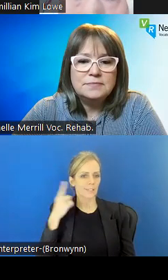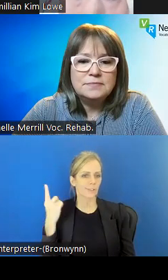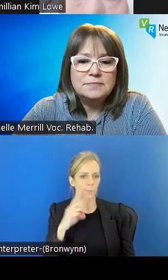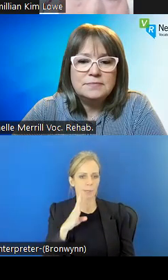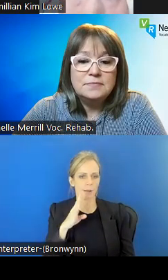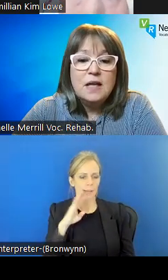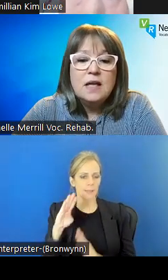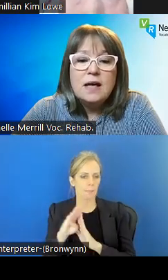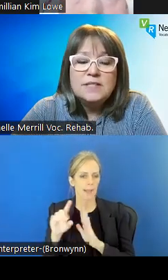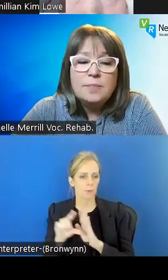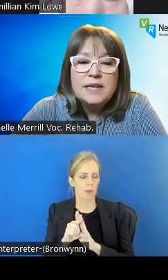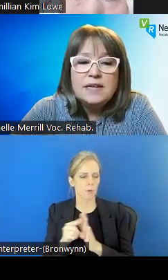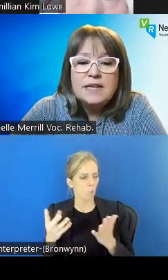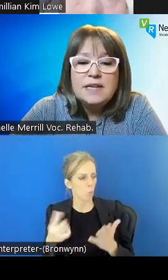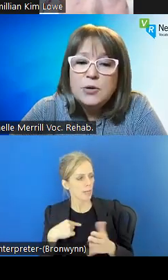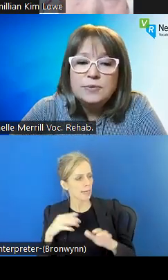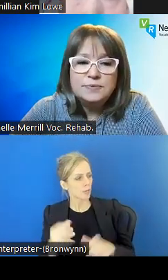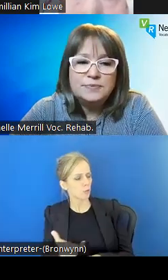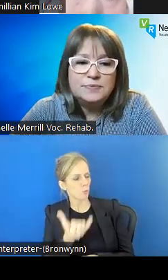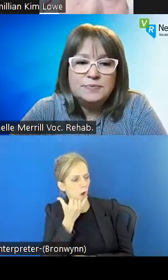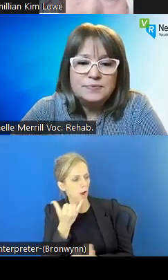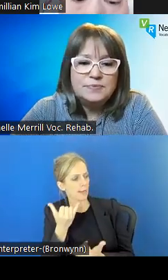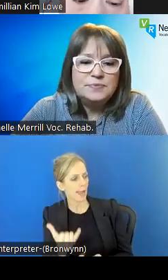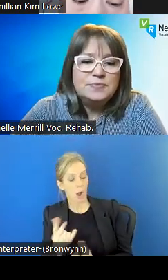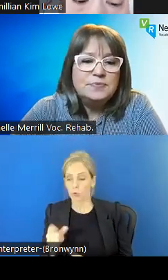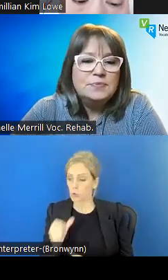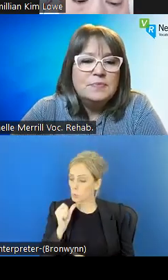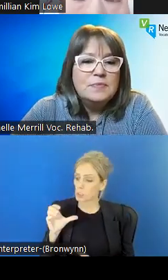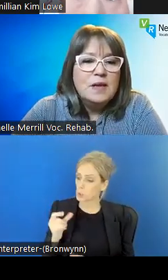into it. Somebody needs to mute.